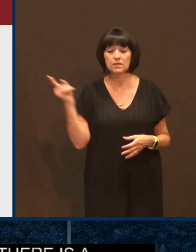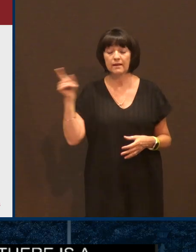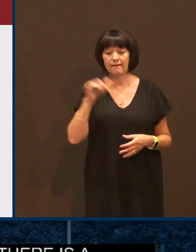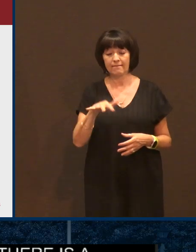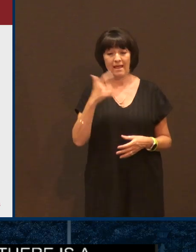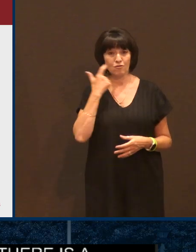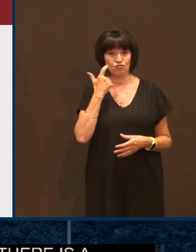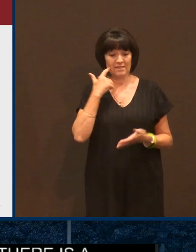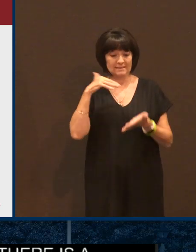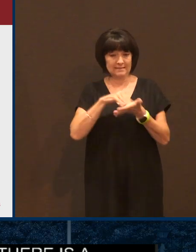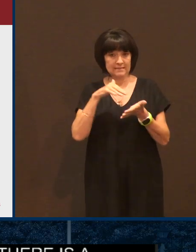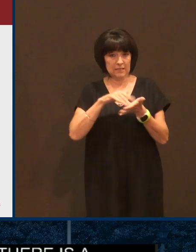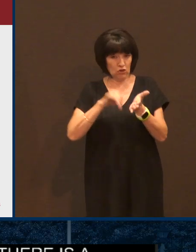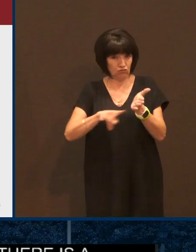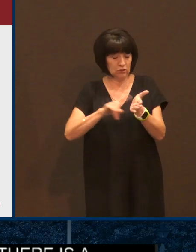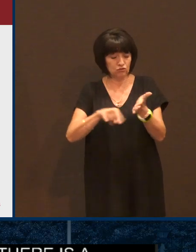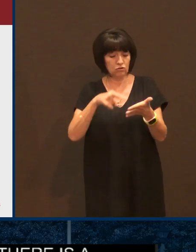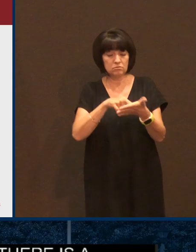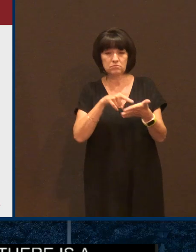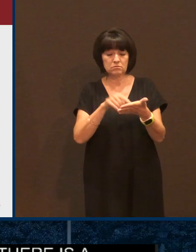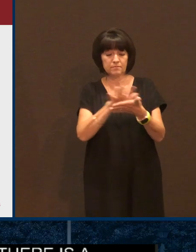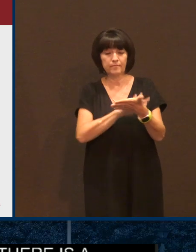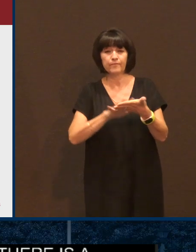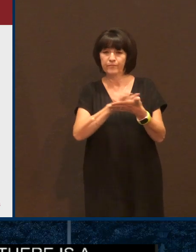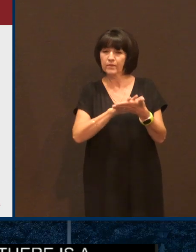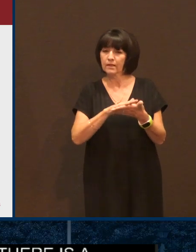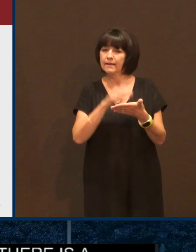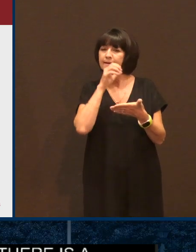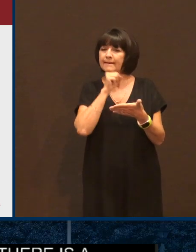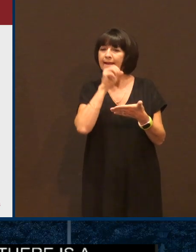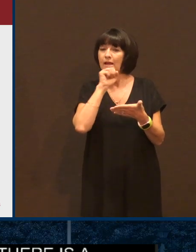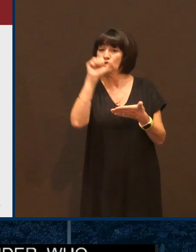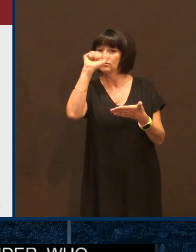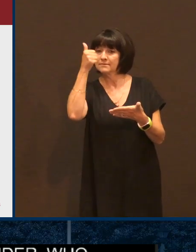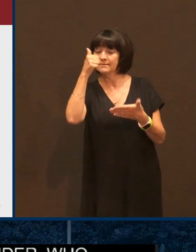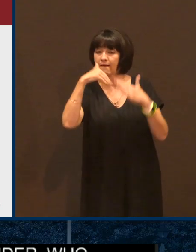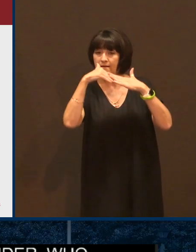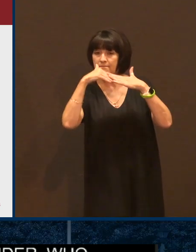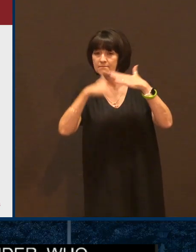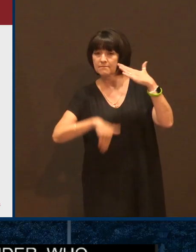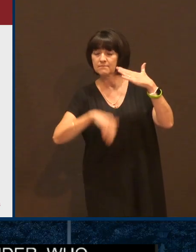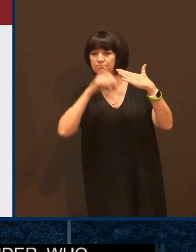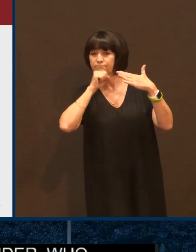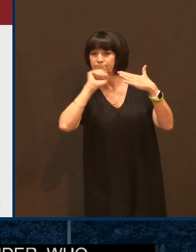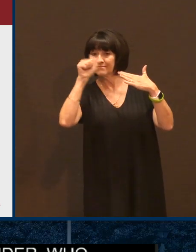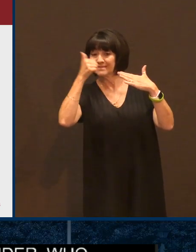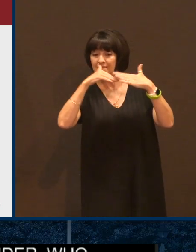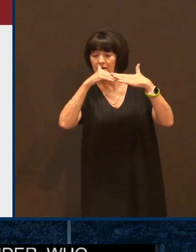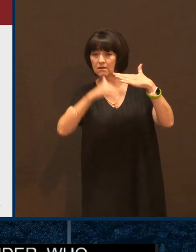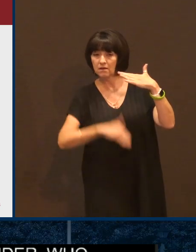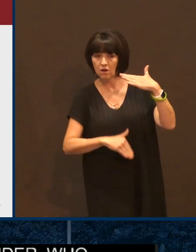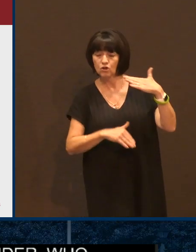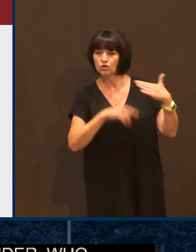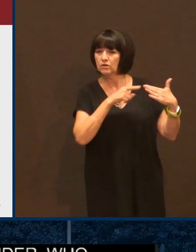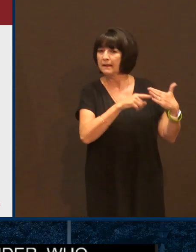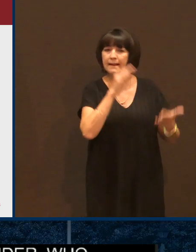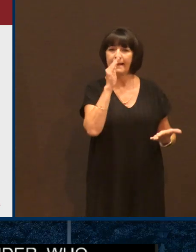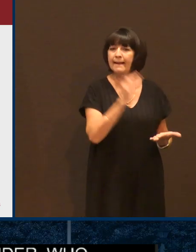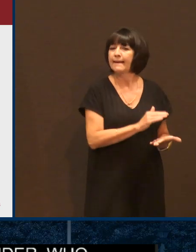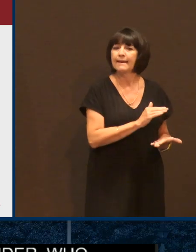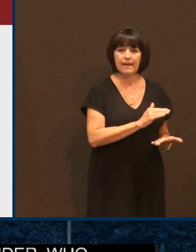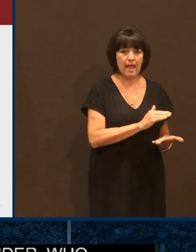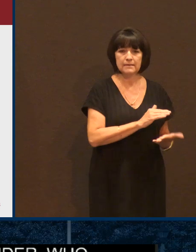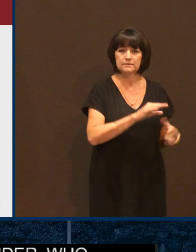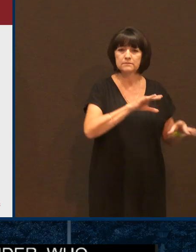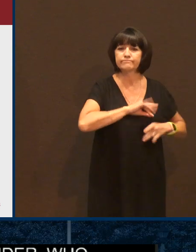under who seem to be less likely to become infected in comparison to kids 10 and up. And that helps